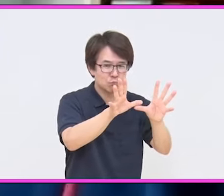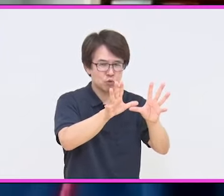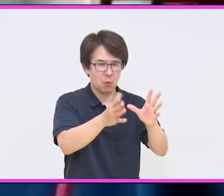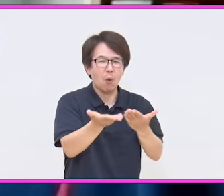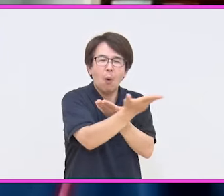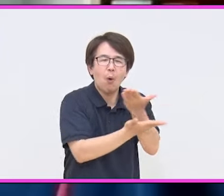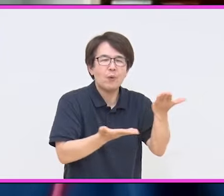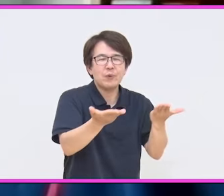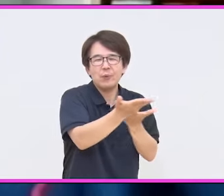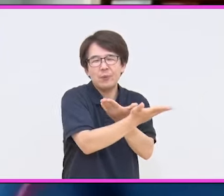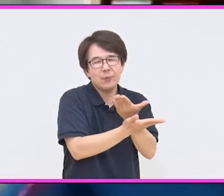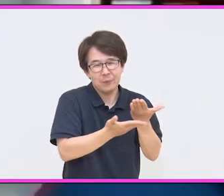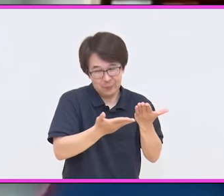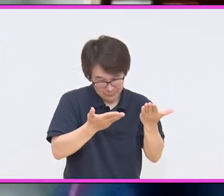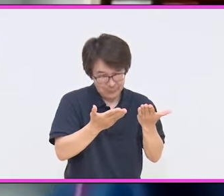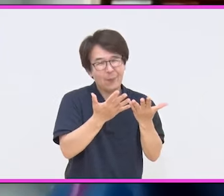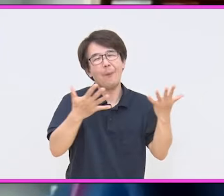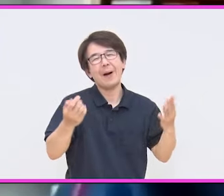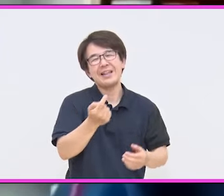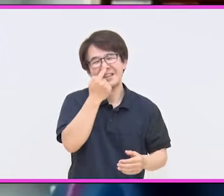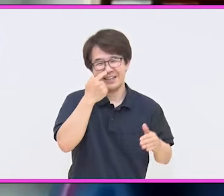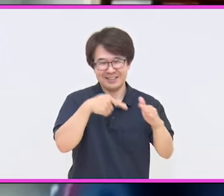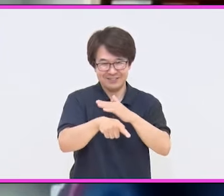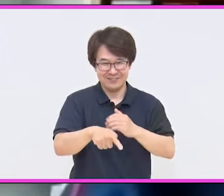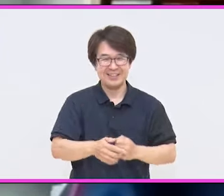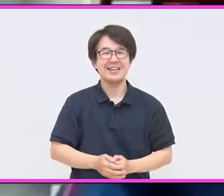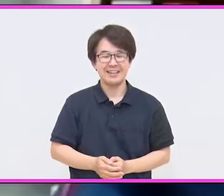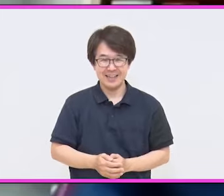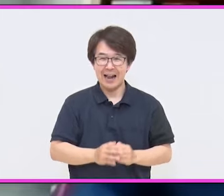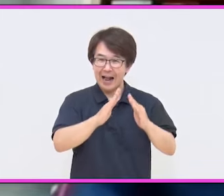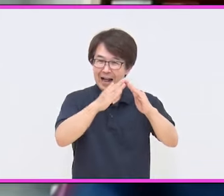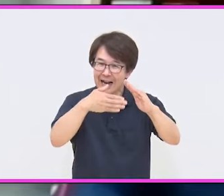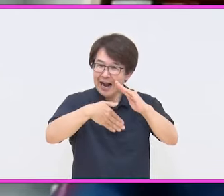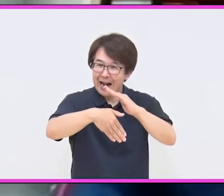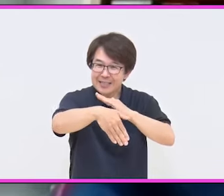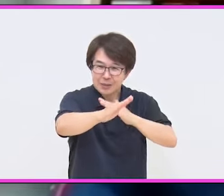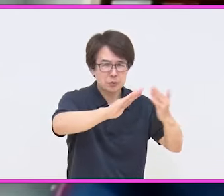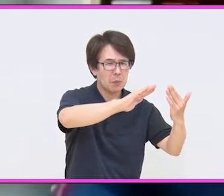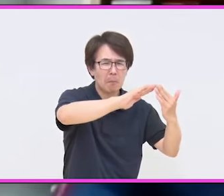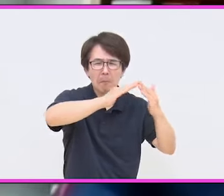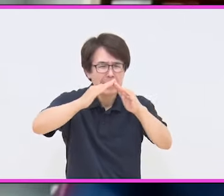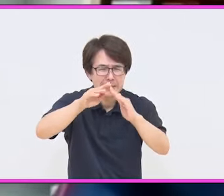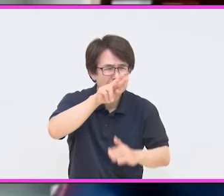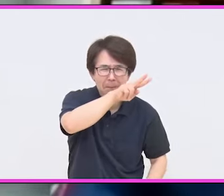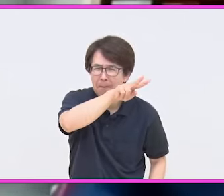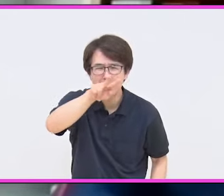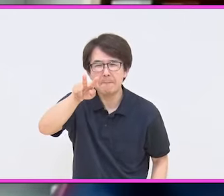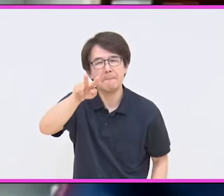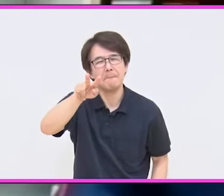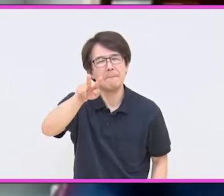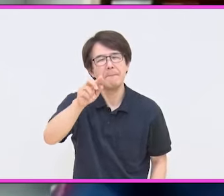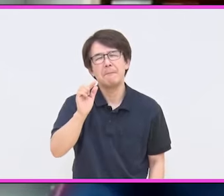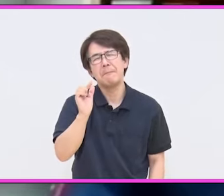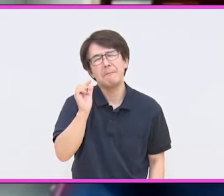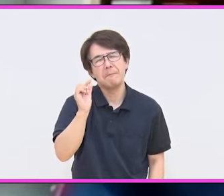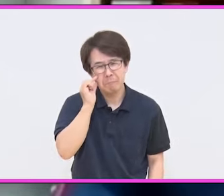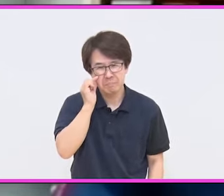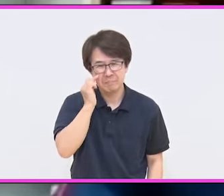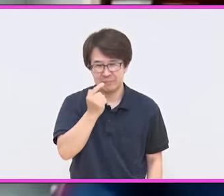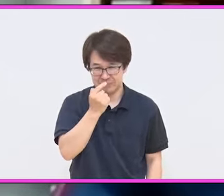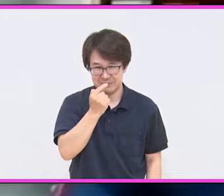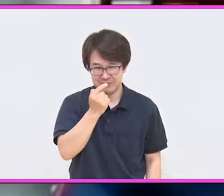and just meeting people from other teams, but it wasn't really possible to get outand see the city, which